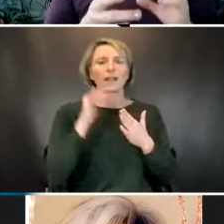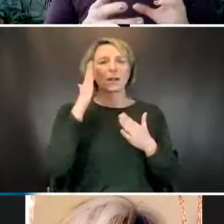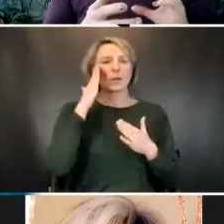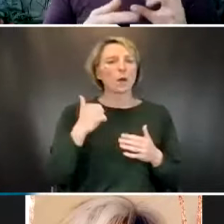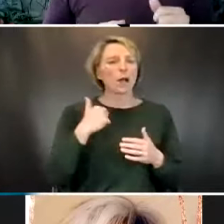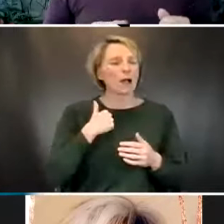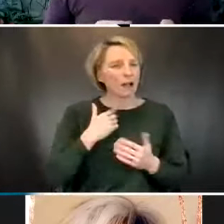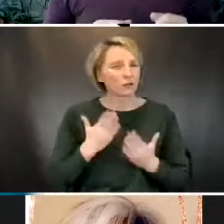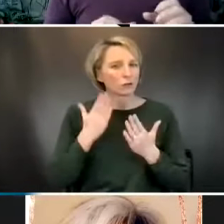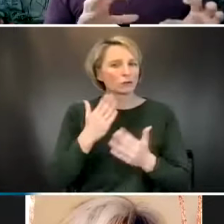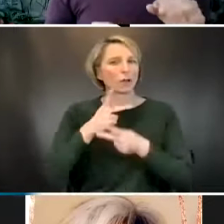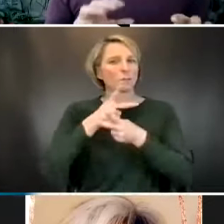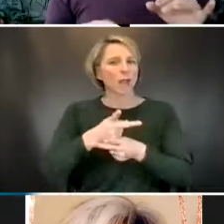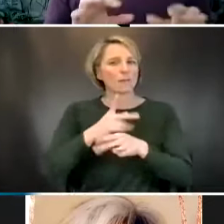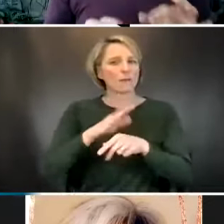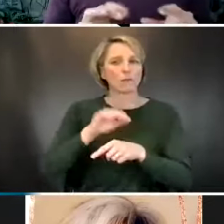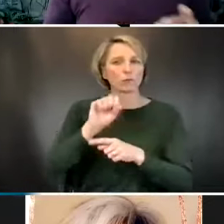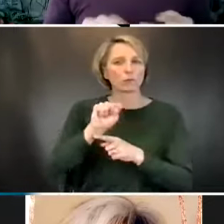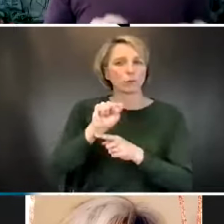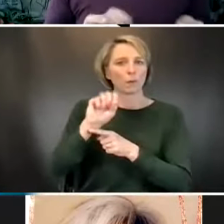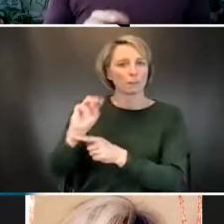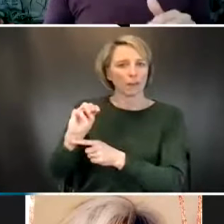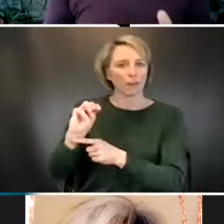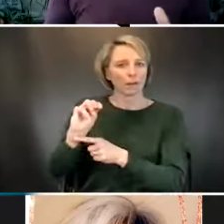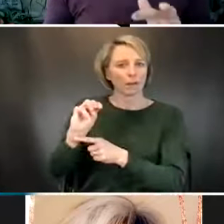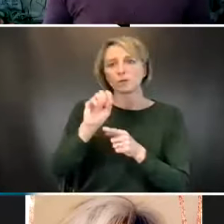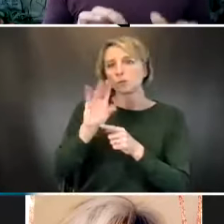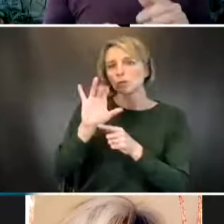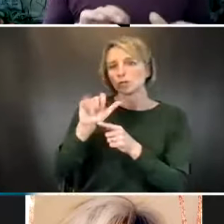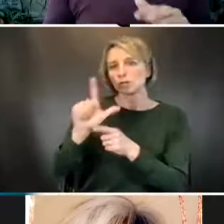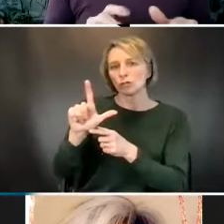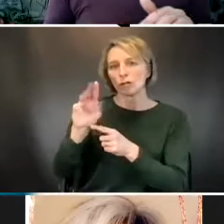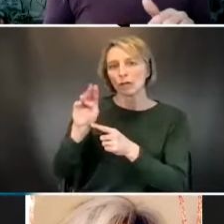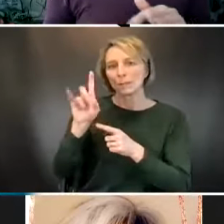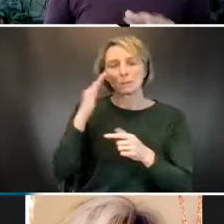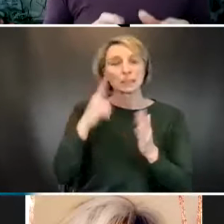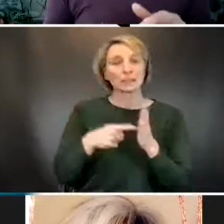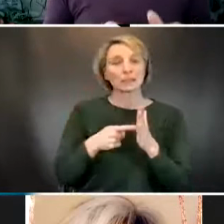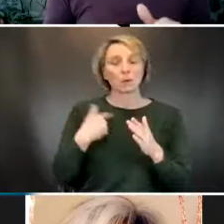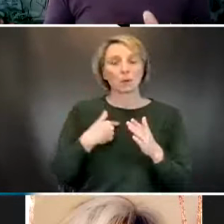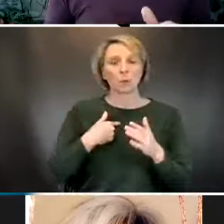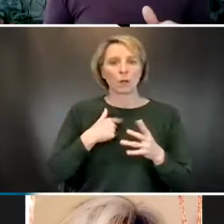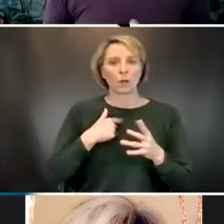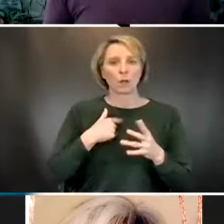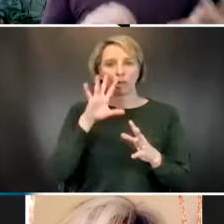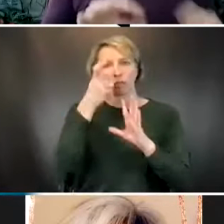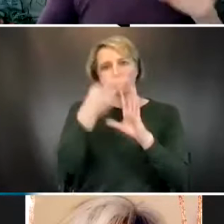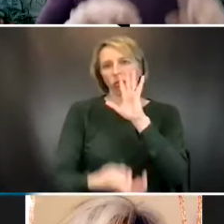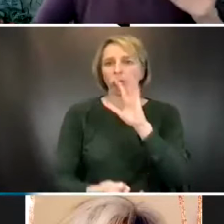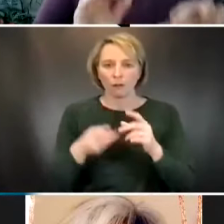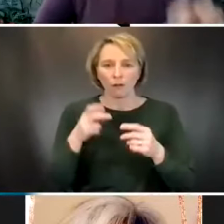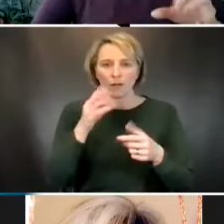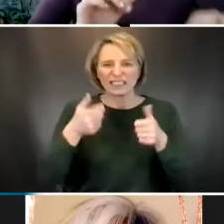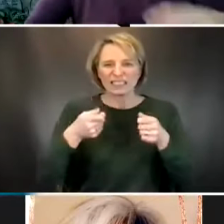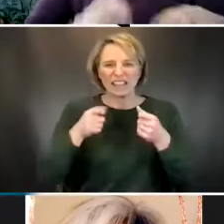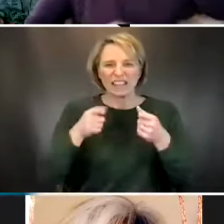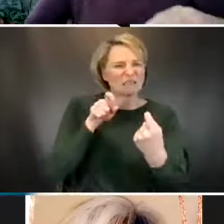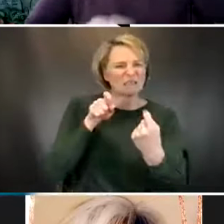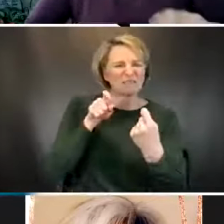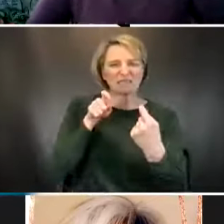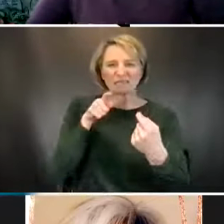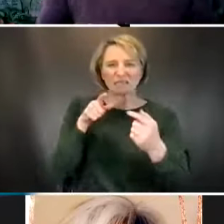social media, because we can get into those texting wars, or those social media wars, and we're sort of banging on